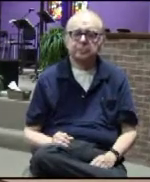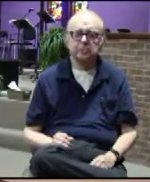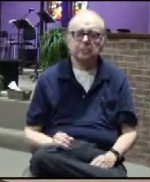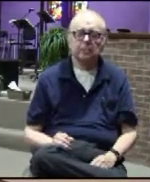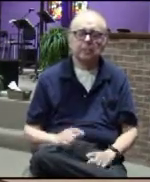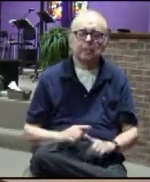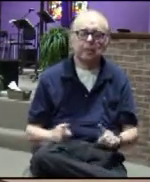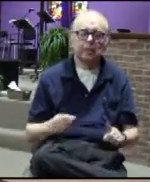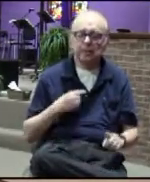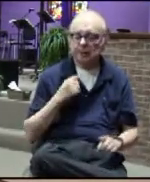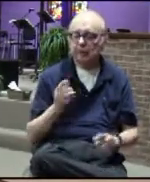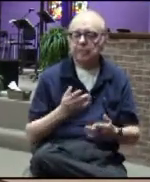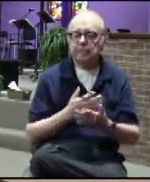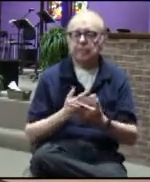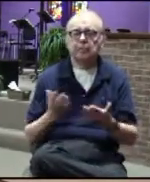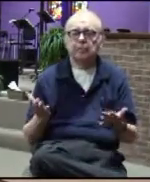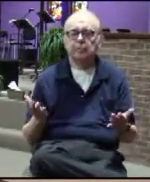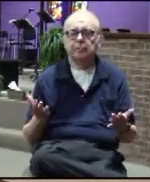but let me say this to you